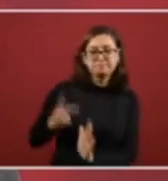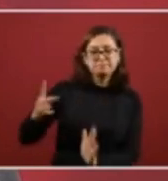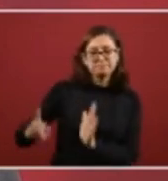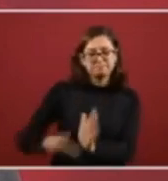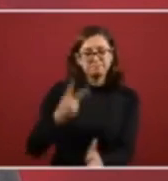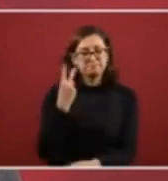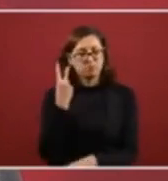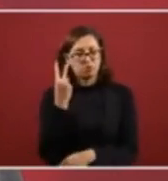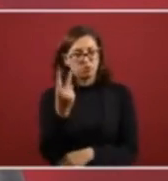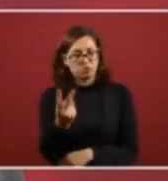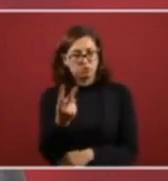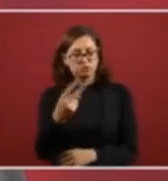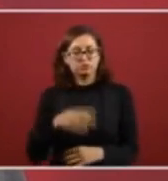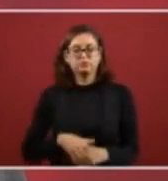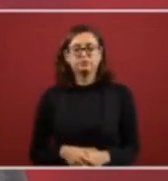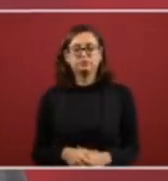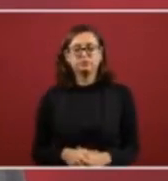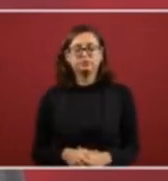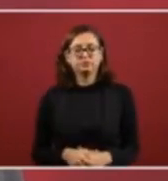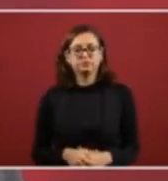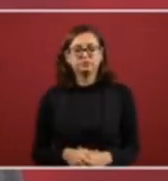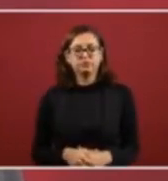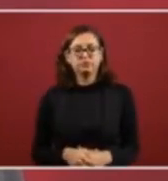this. Que